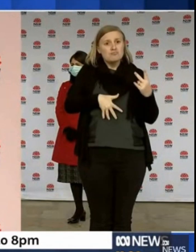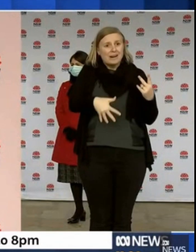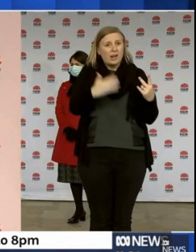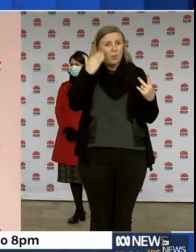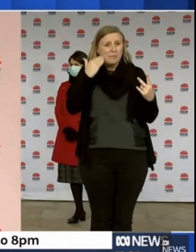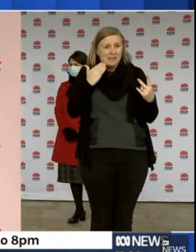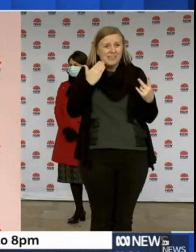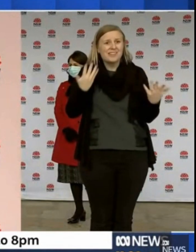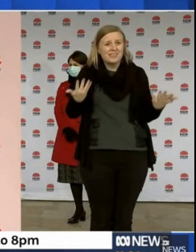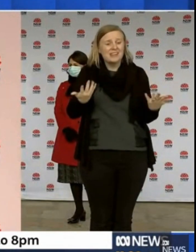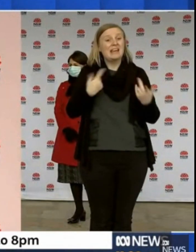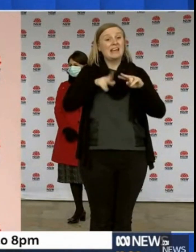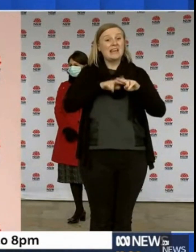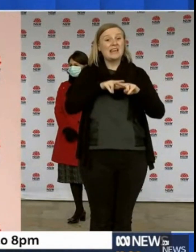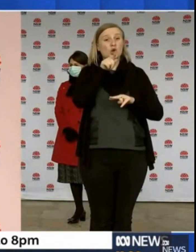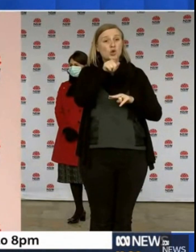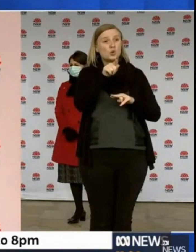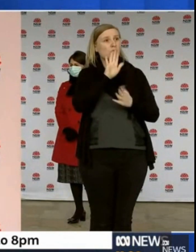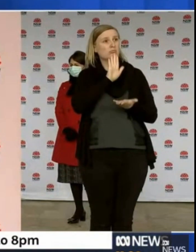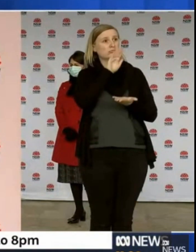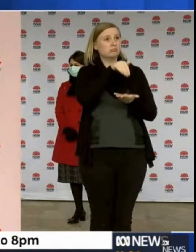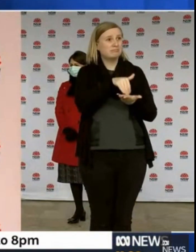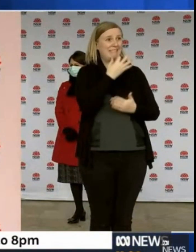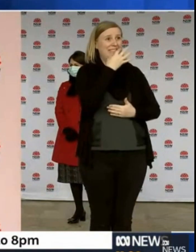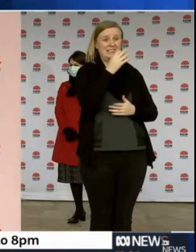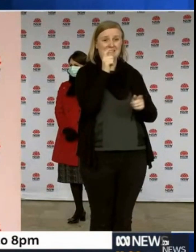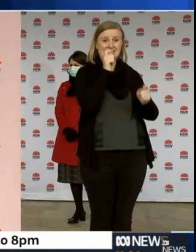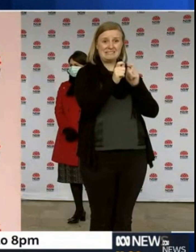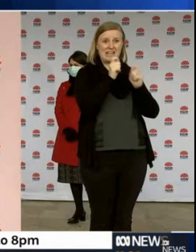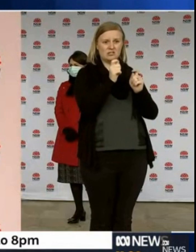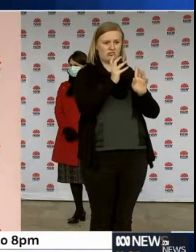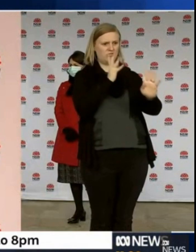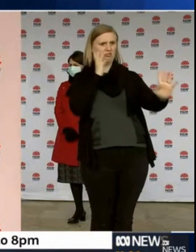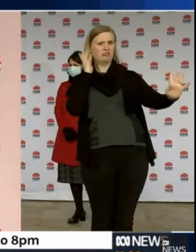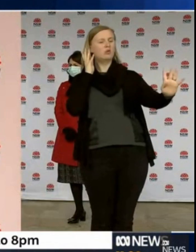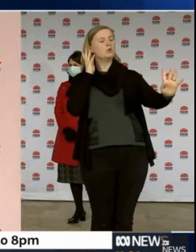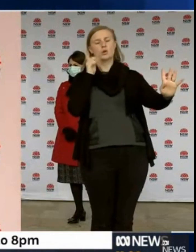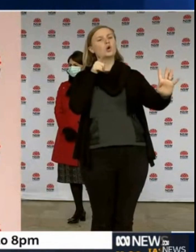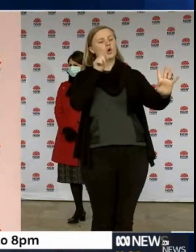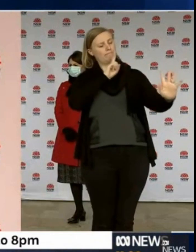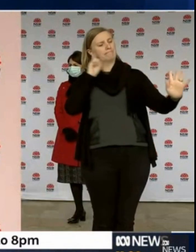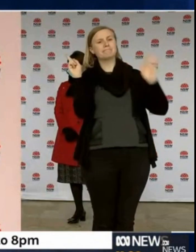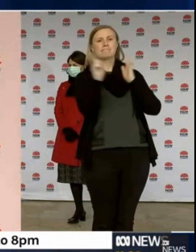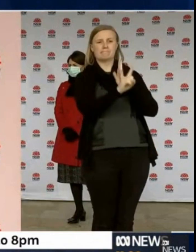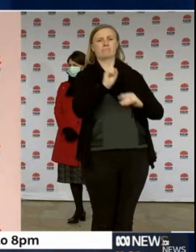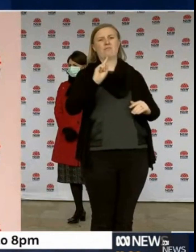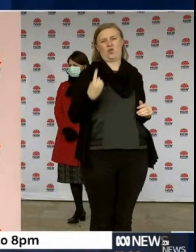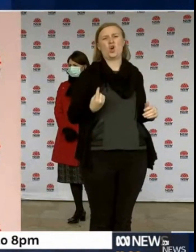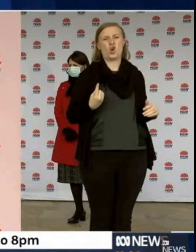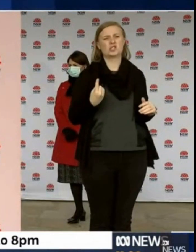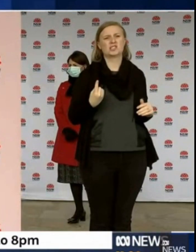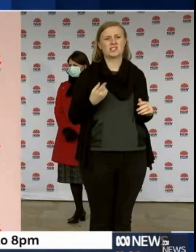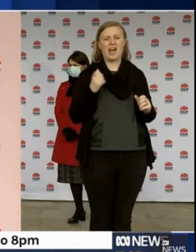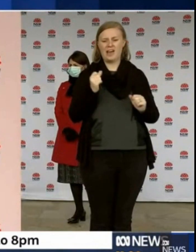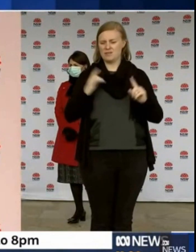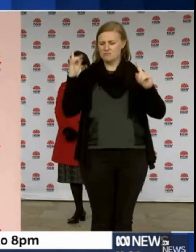pregnant women, that should you present, we're asking all our services to have a sort of prioritised